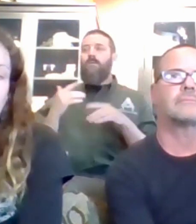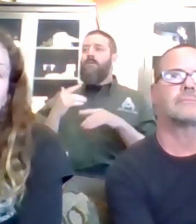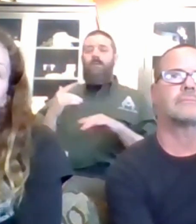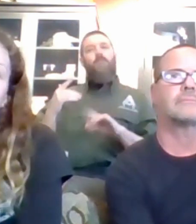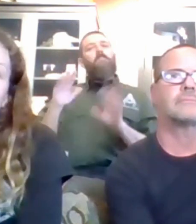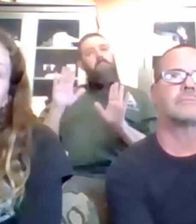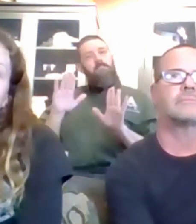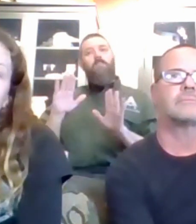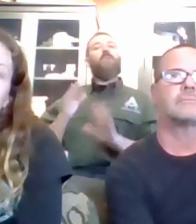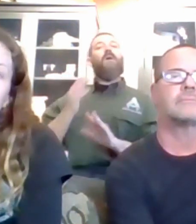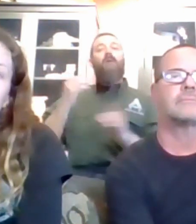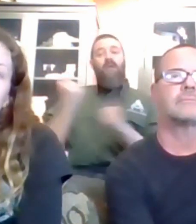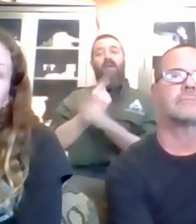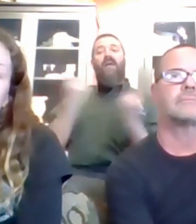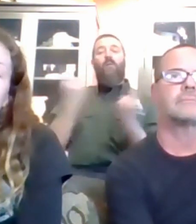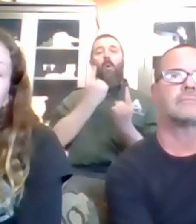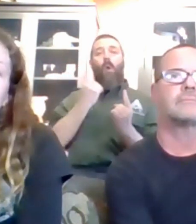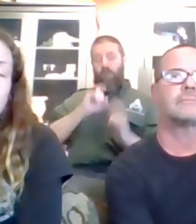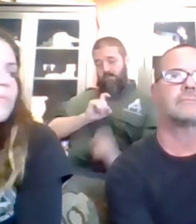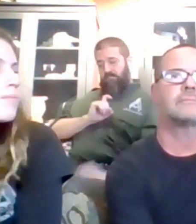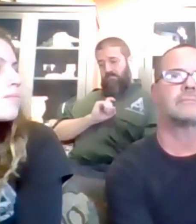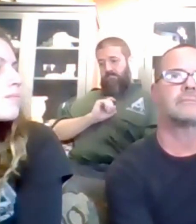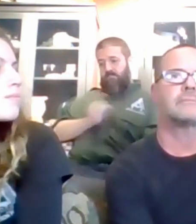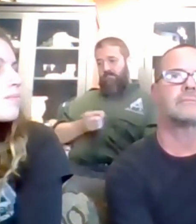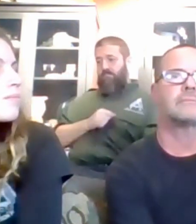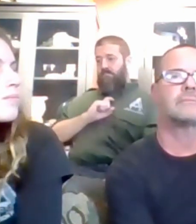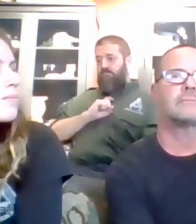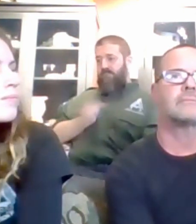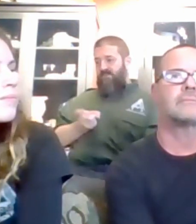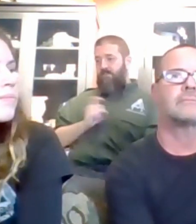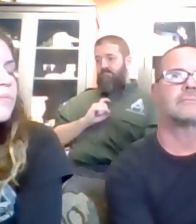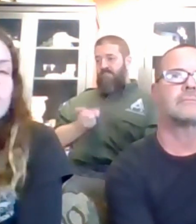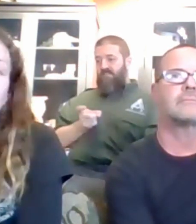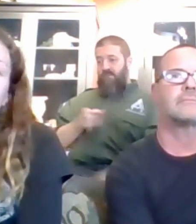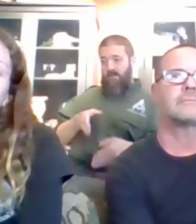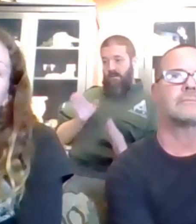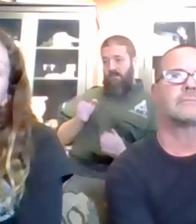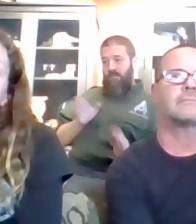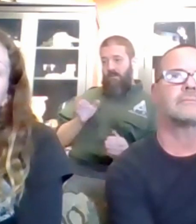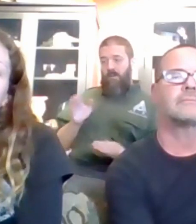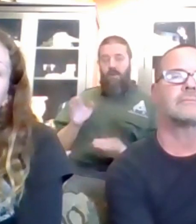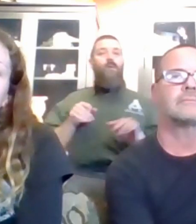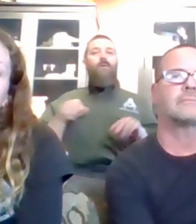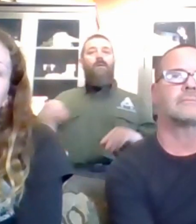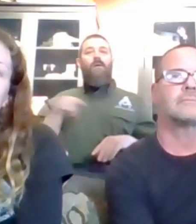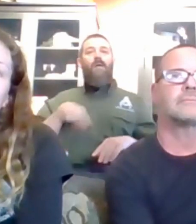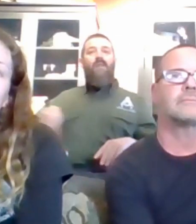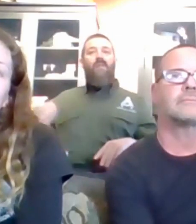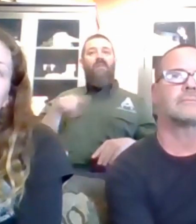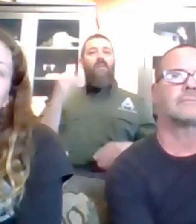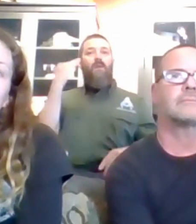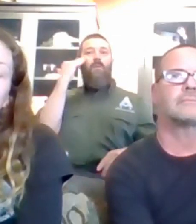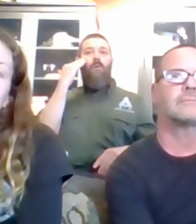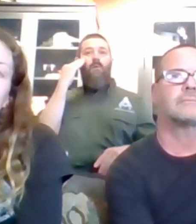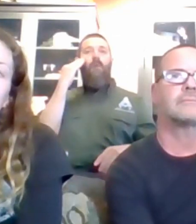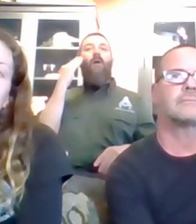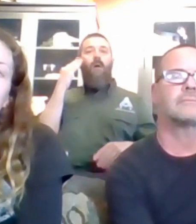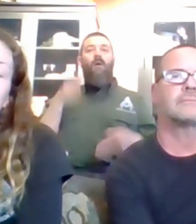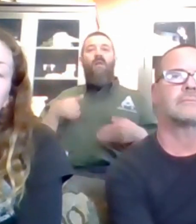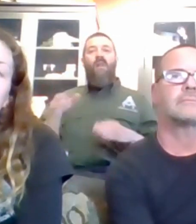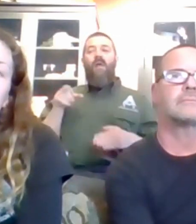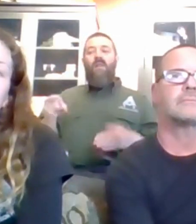to, then it would never be expected of them. Everything is on their terms, and so that usually, I think they know that,